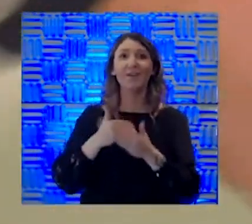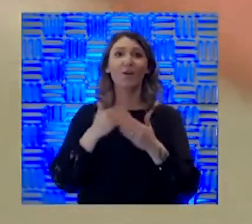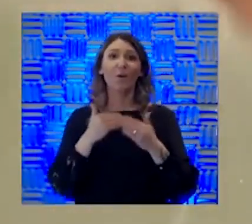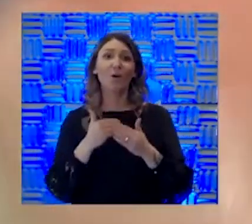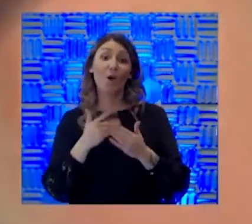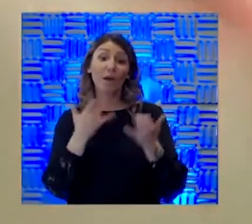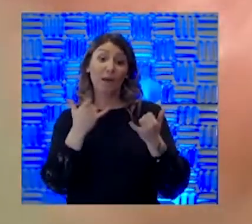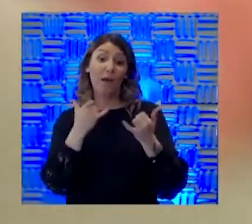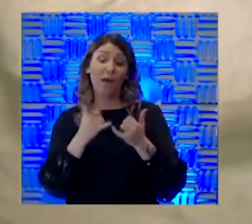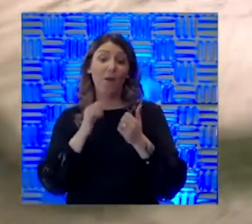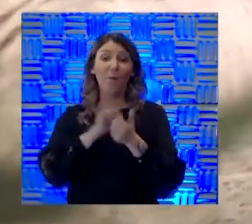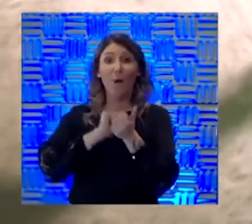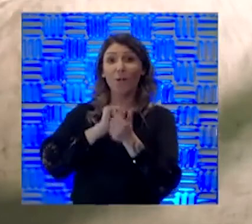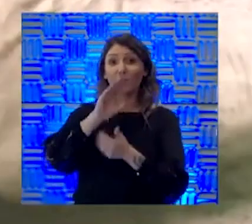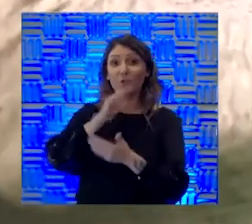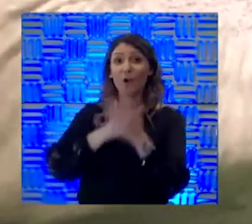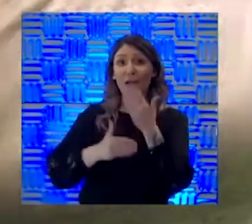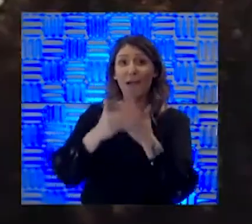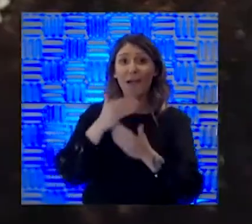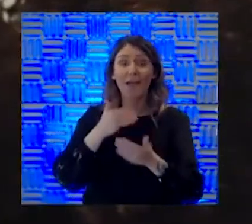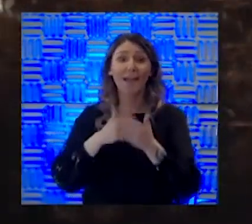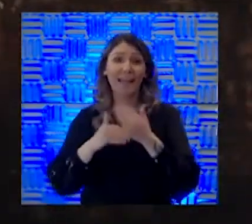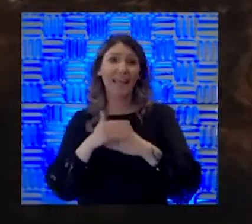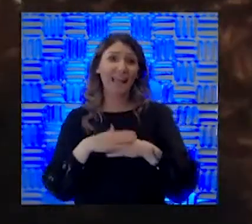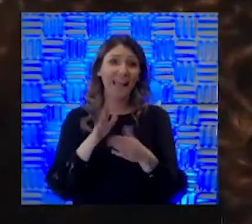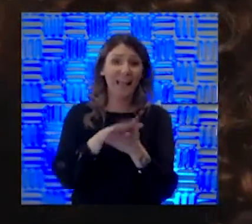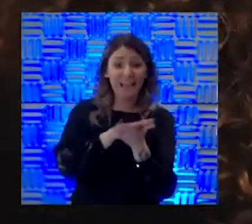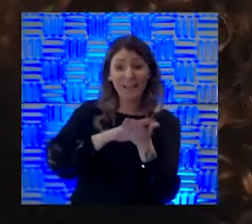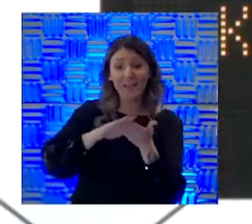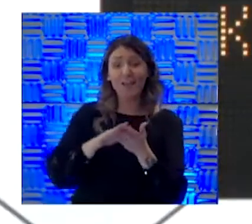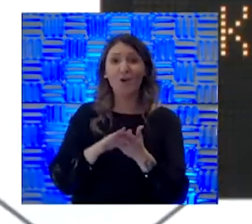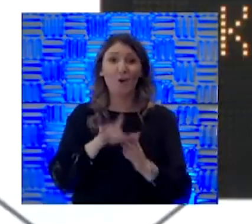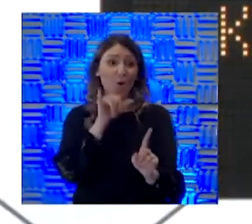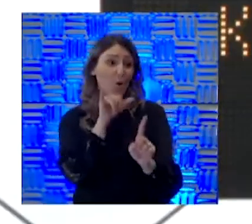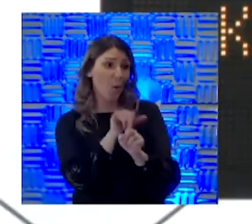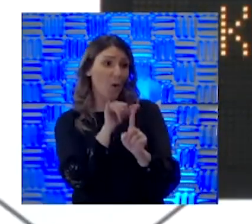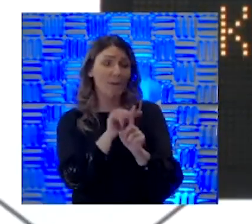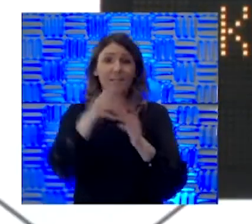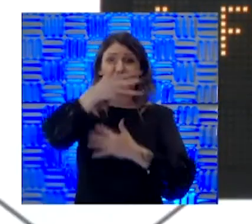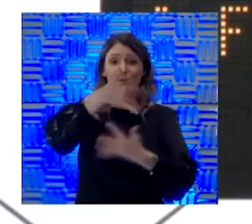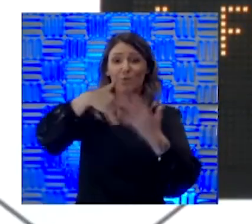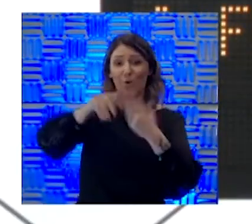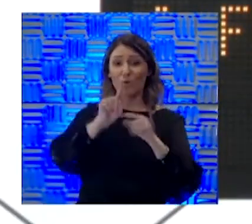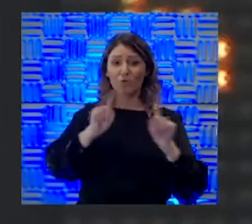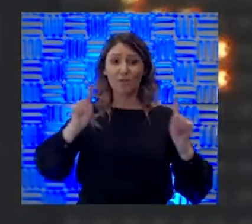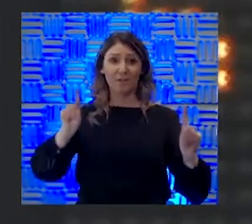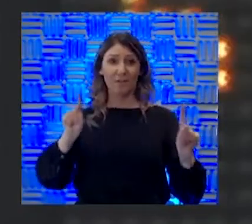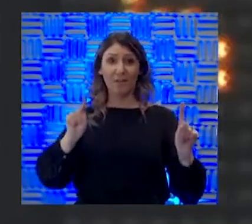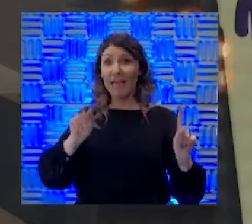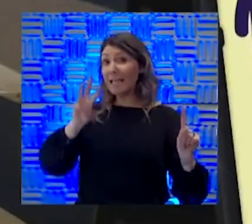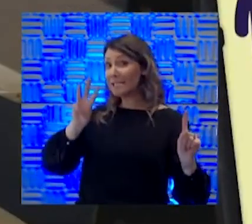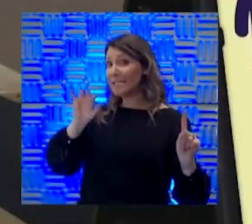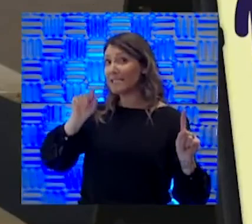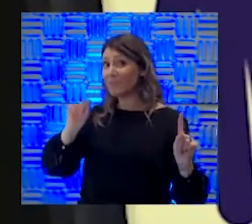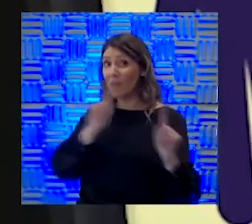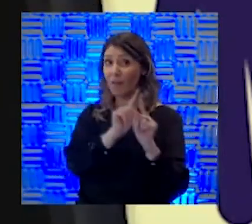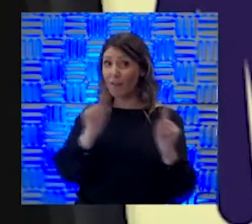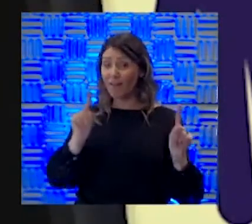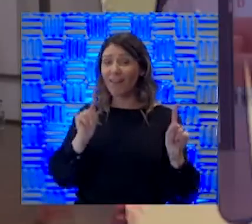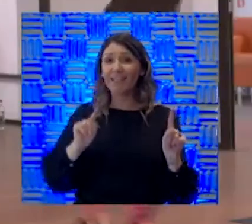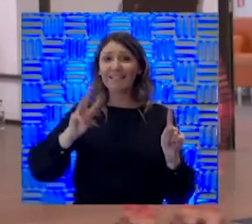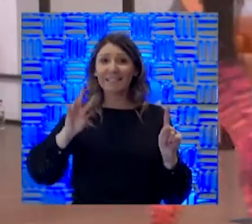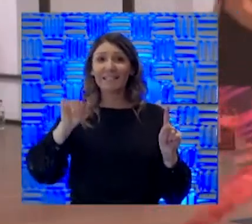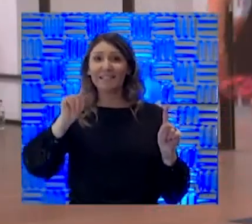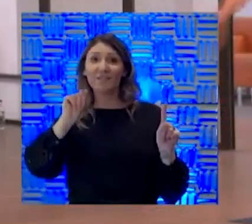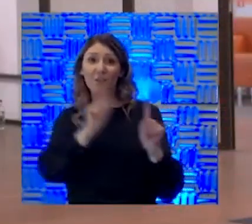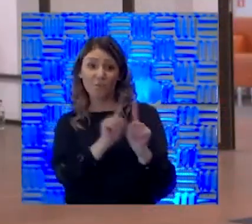Now wash your hands. Squeaky clean. Quarantine social distancing. Now 6 feet. 6 feet. 6 feet. 6